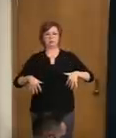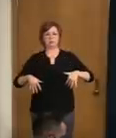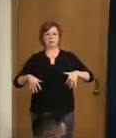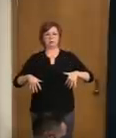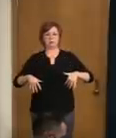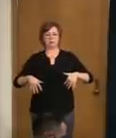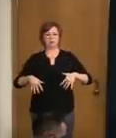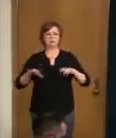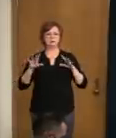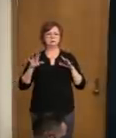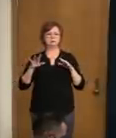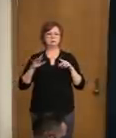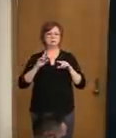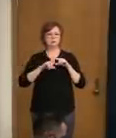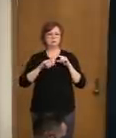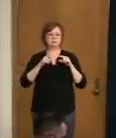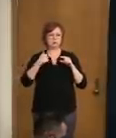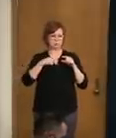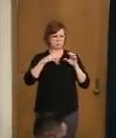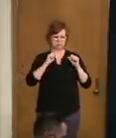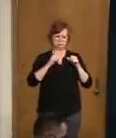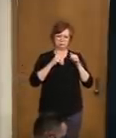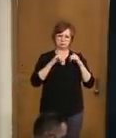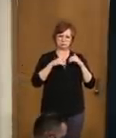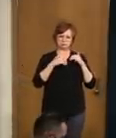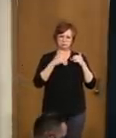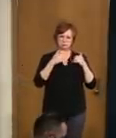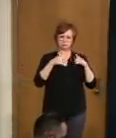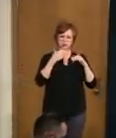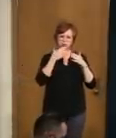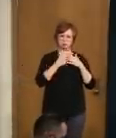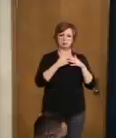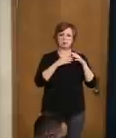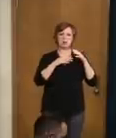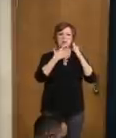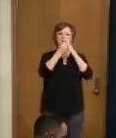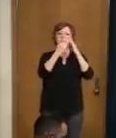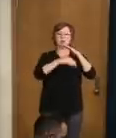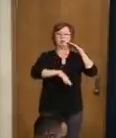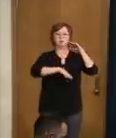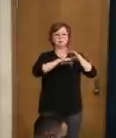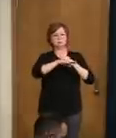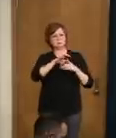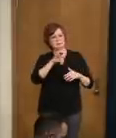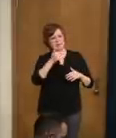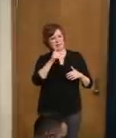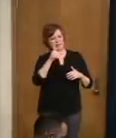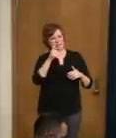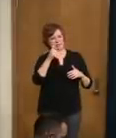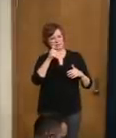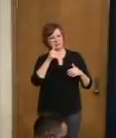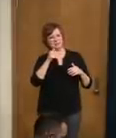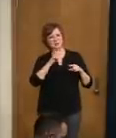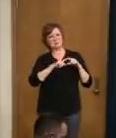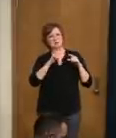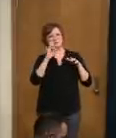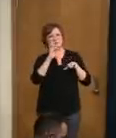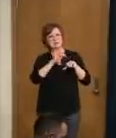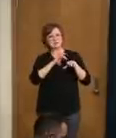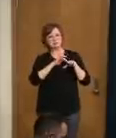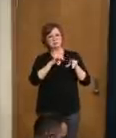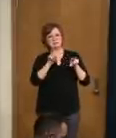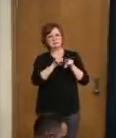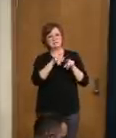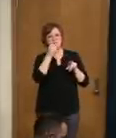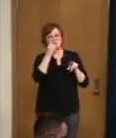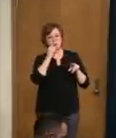can meet up to groups of 10, but if you're handing things back, that results in transmission. That's what's causing transmission. You have to maintain your